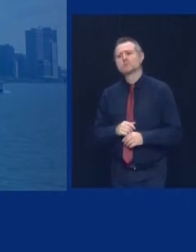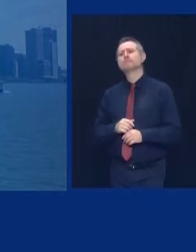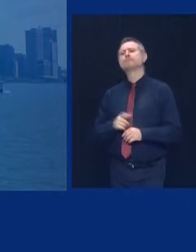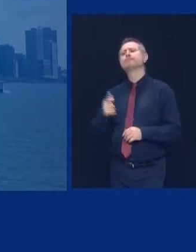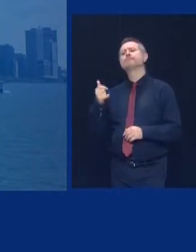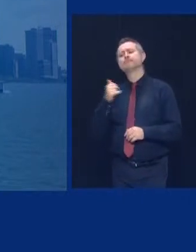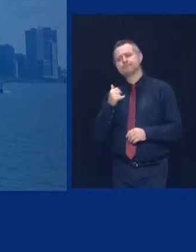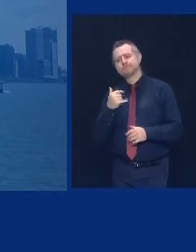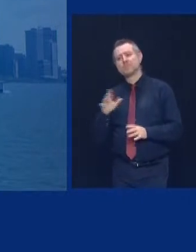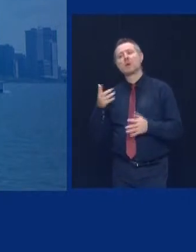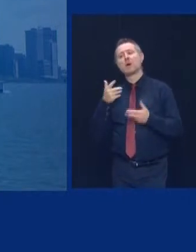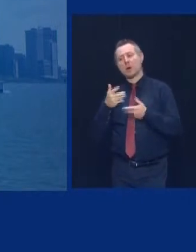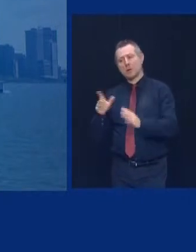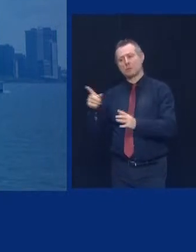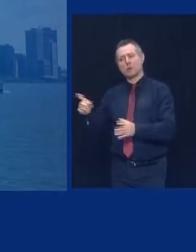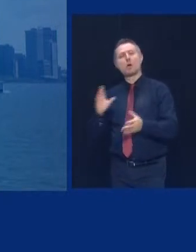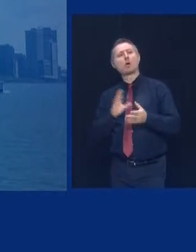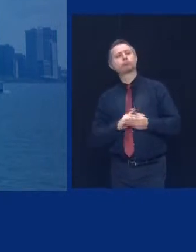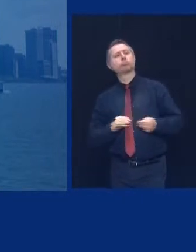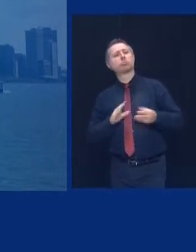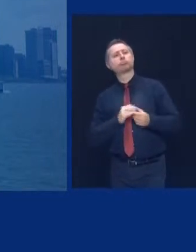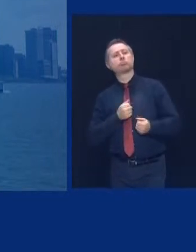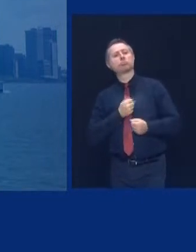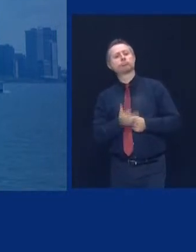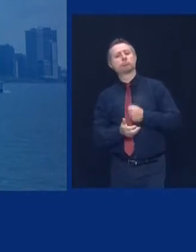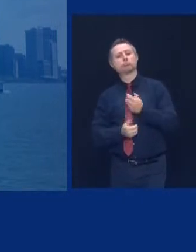the trite,